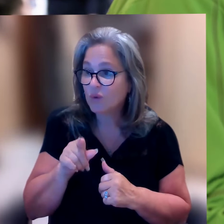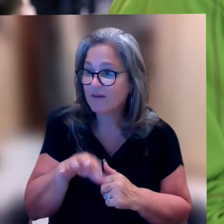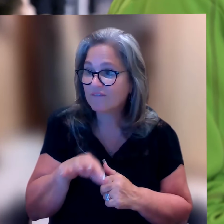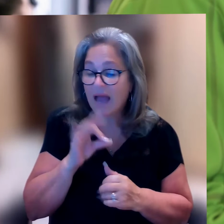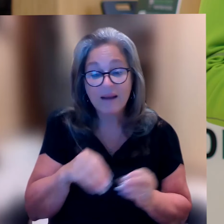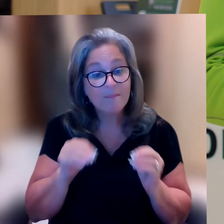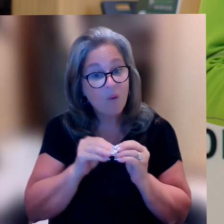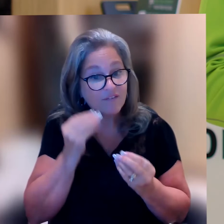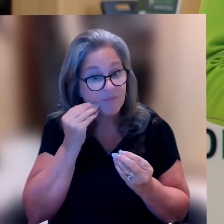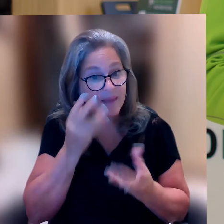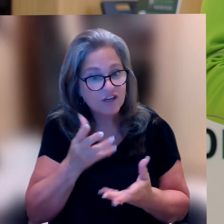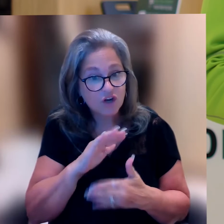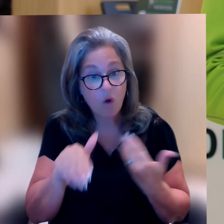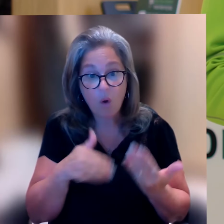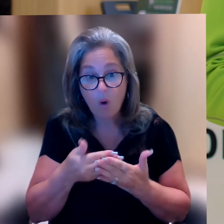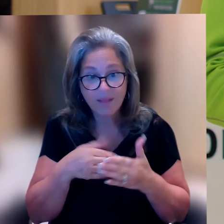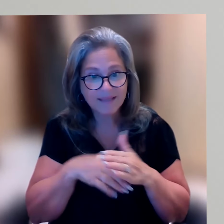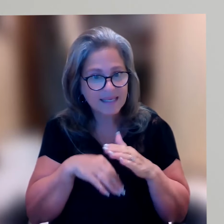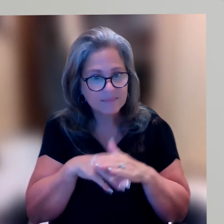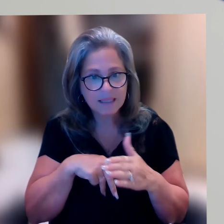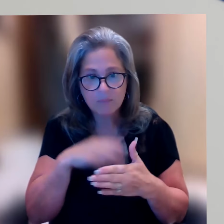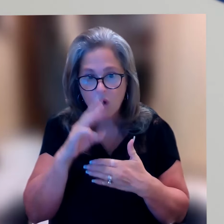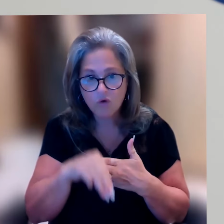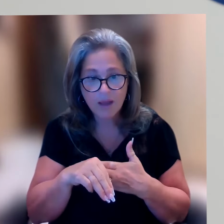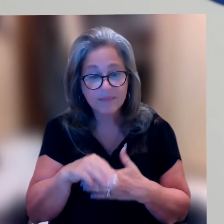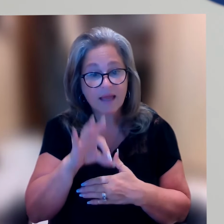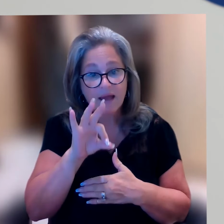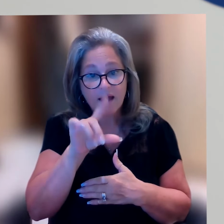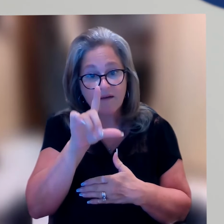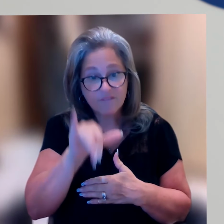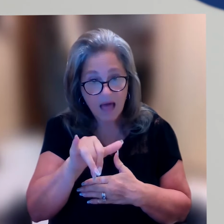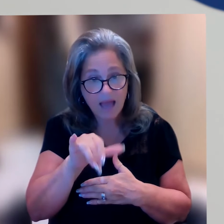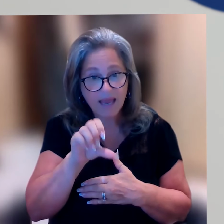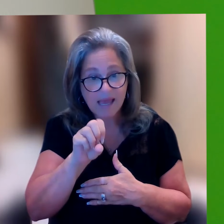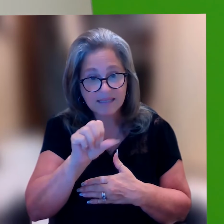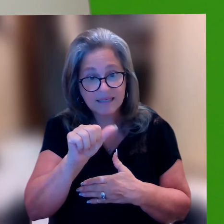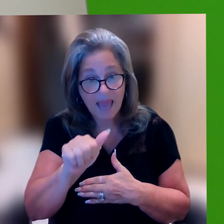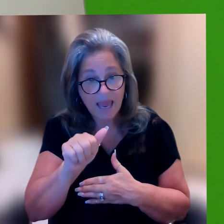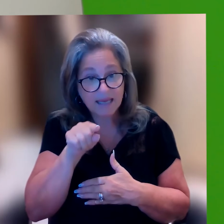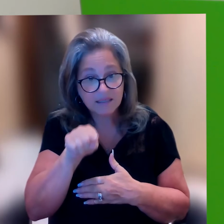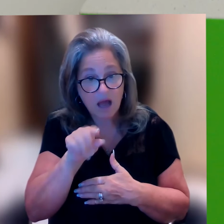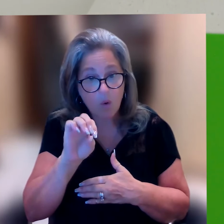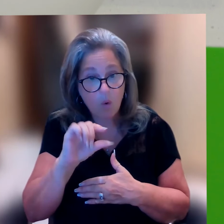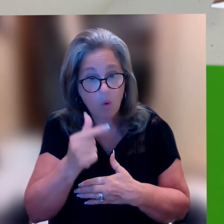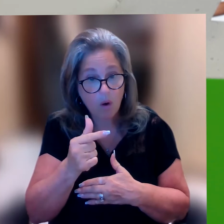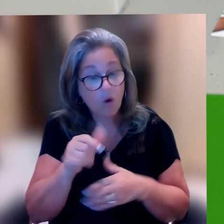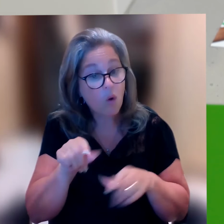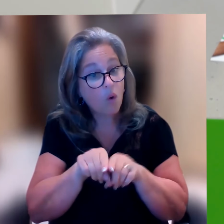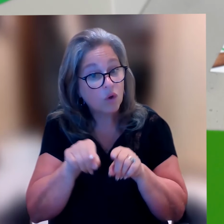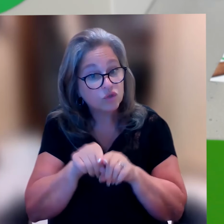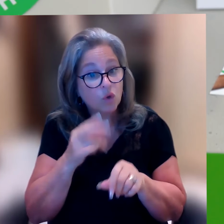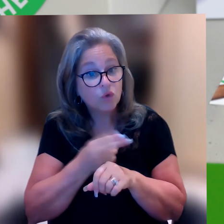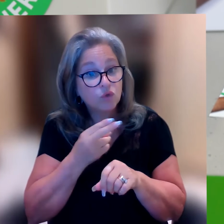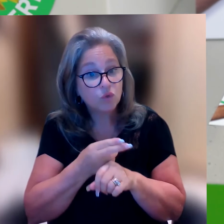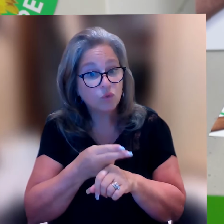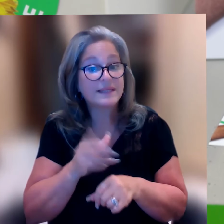more information on all of our accessibility programs at flysea.org, as well as jump in on our app, our